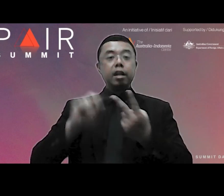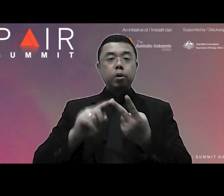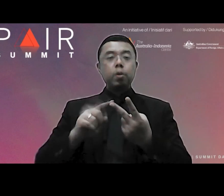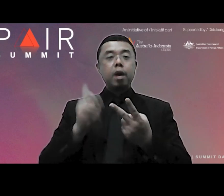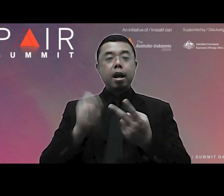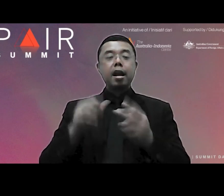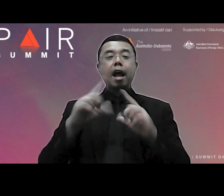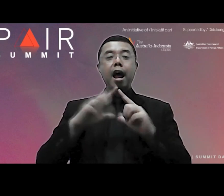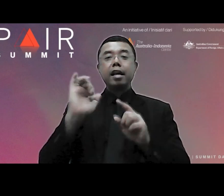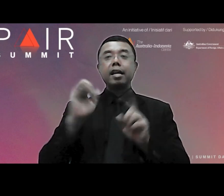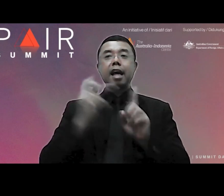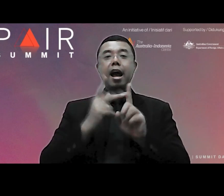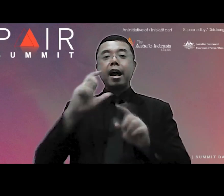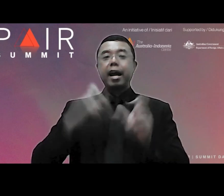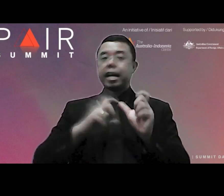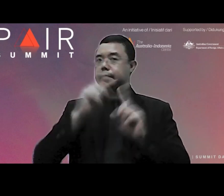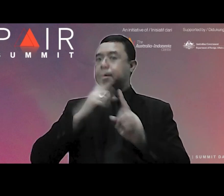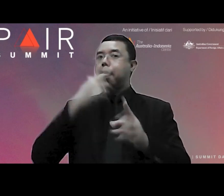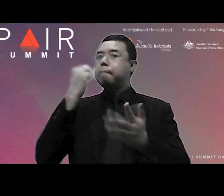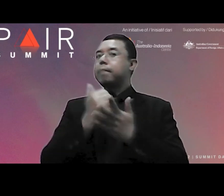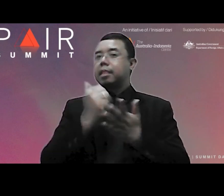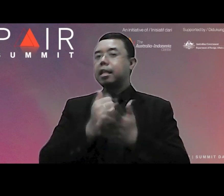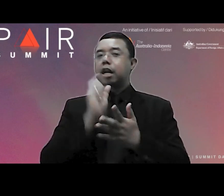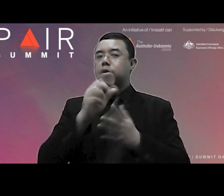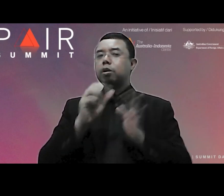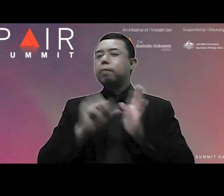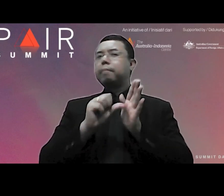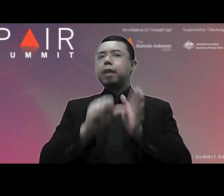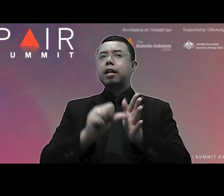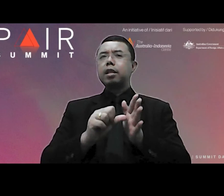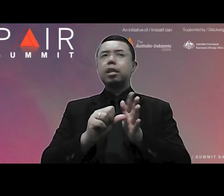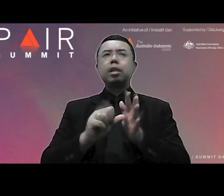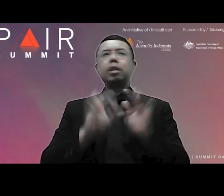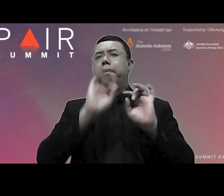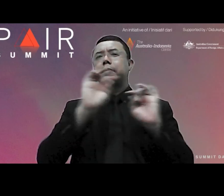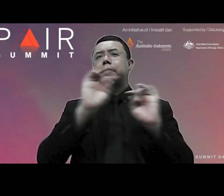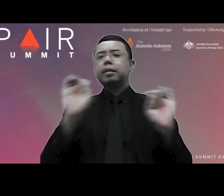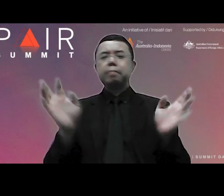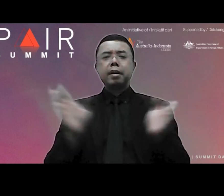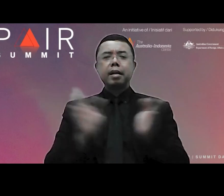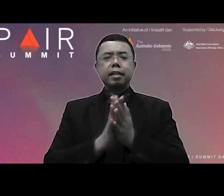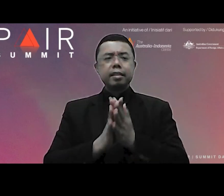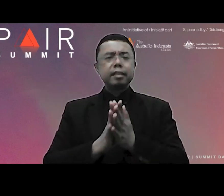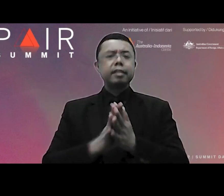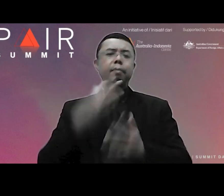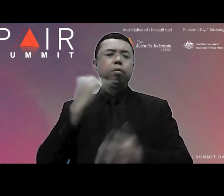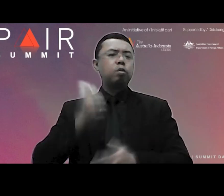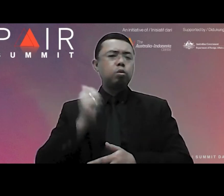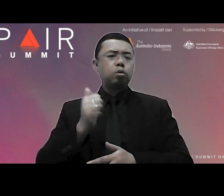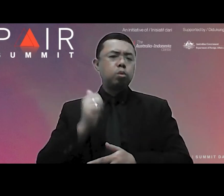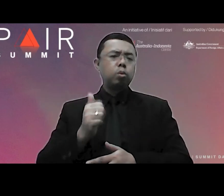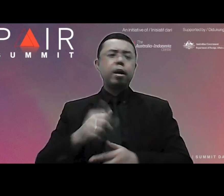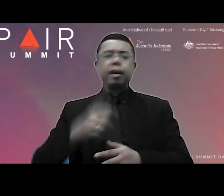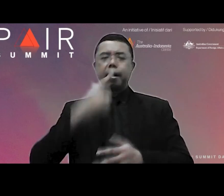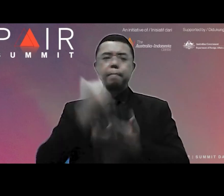in helping Indonesia respond to both its immediate needs in the face of the pandemic, but while also working closely with Indonesia